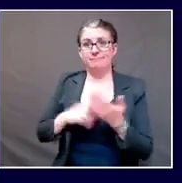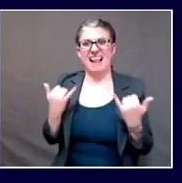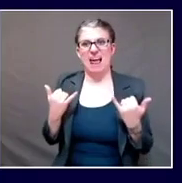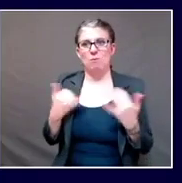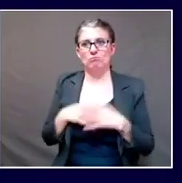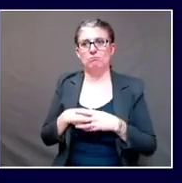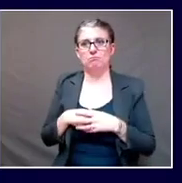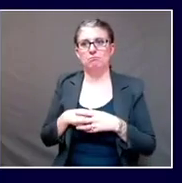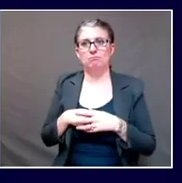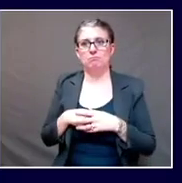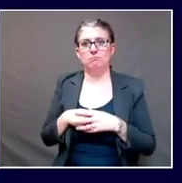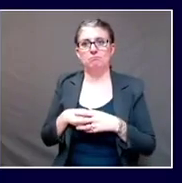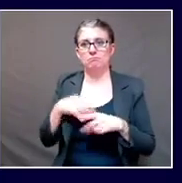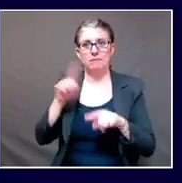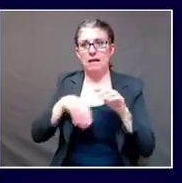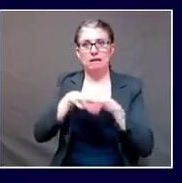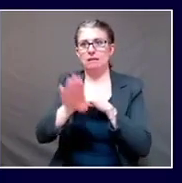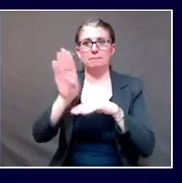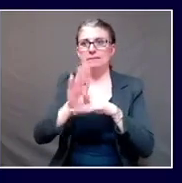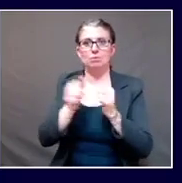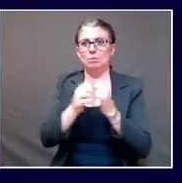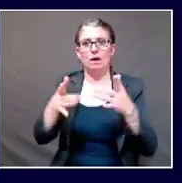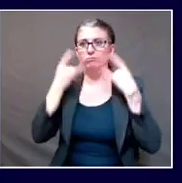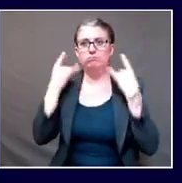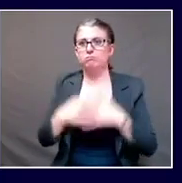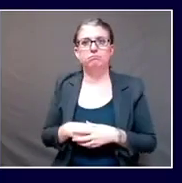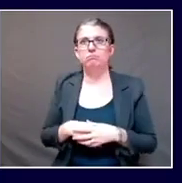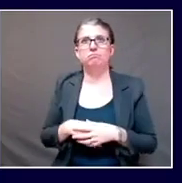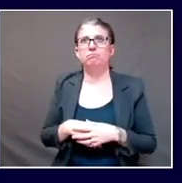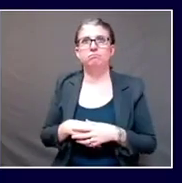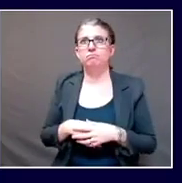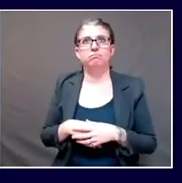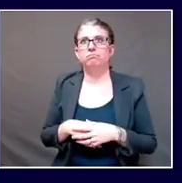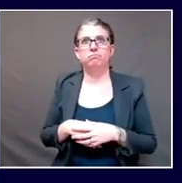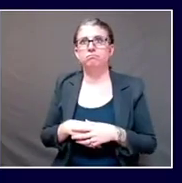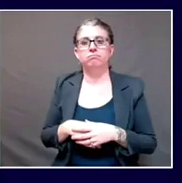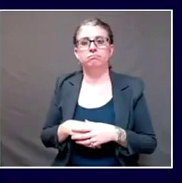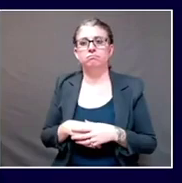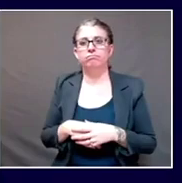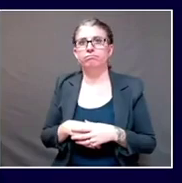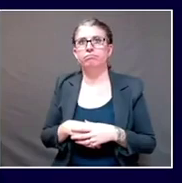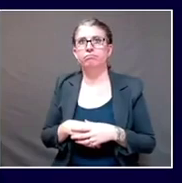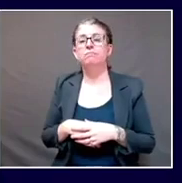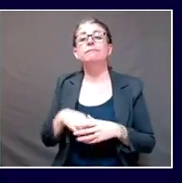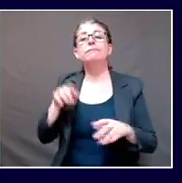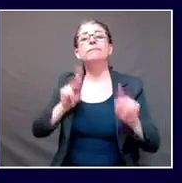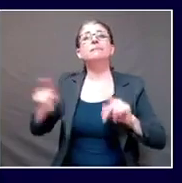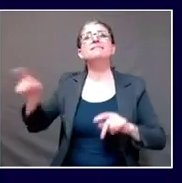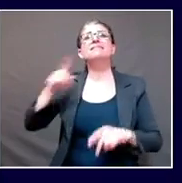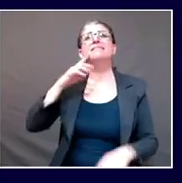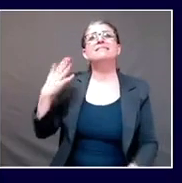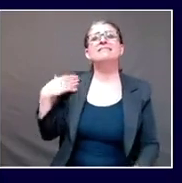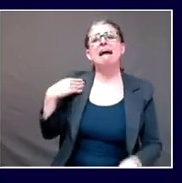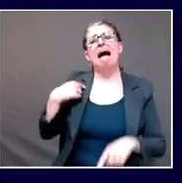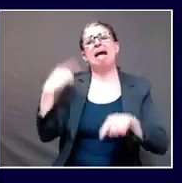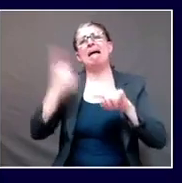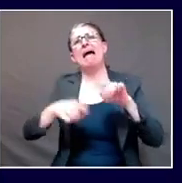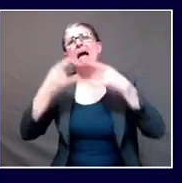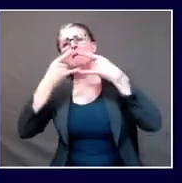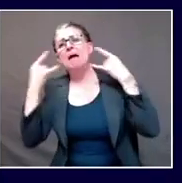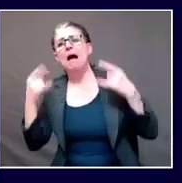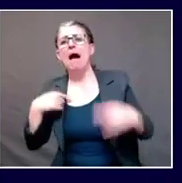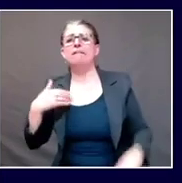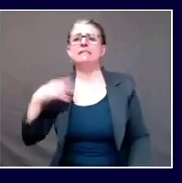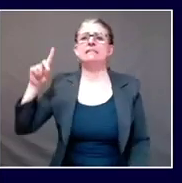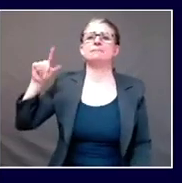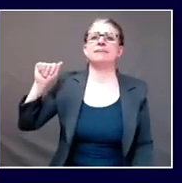are, well, what if somebody comes to the door and says, I don't have to wear a mask because I have a disability, whatever that might possibly be. And